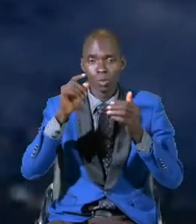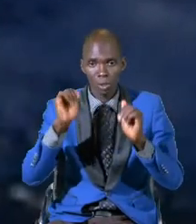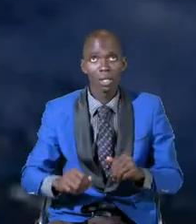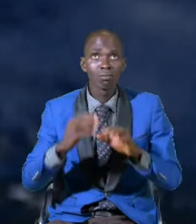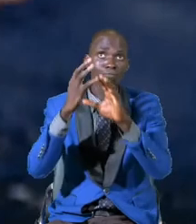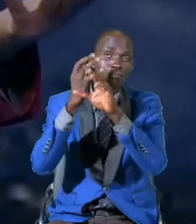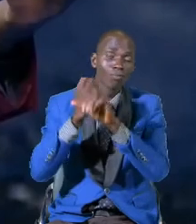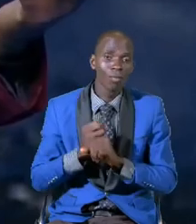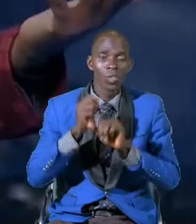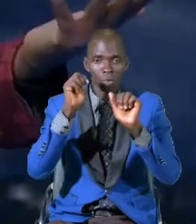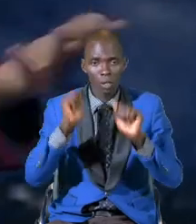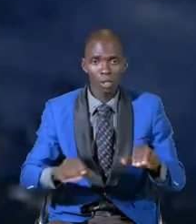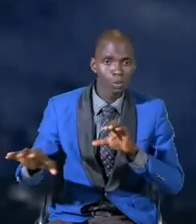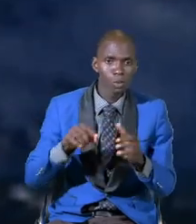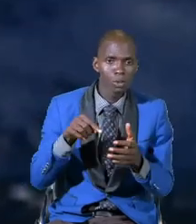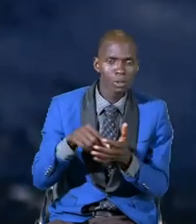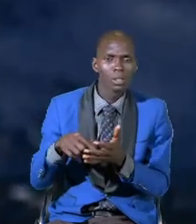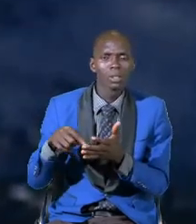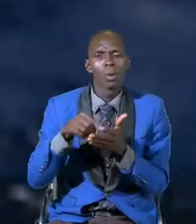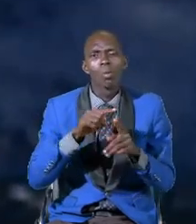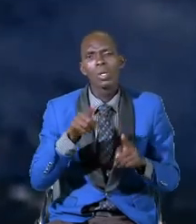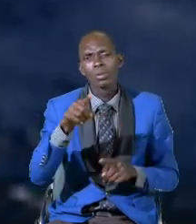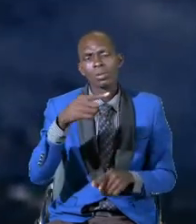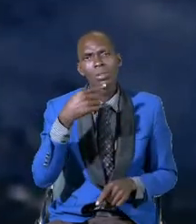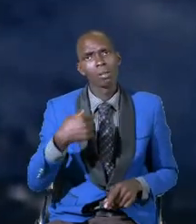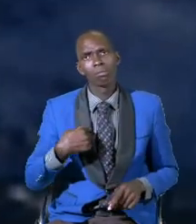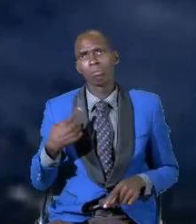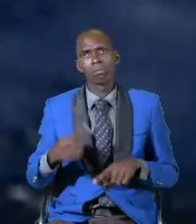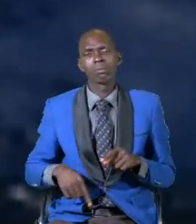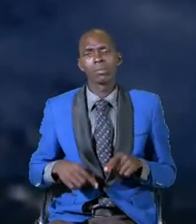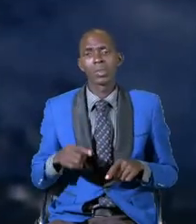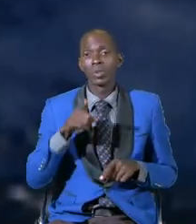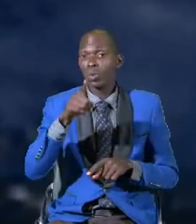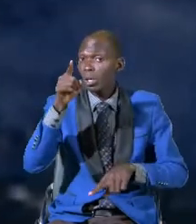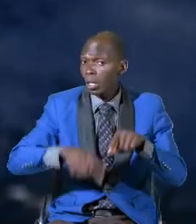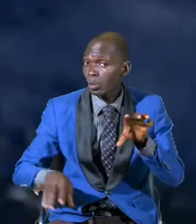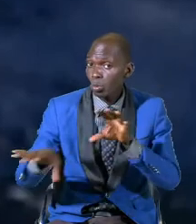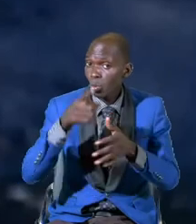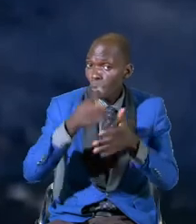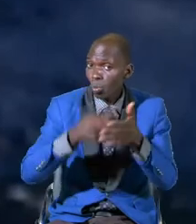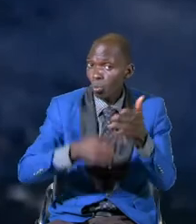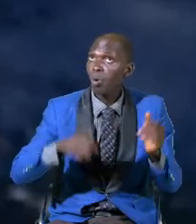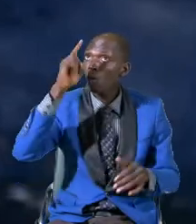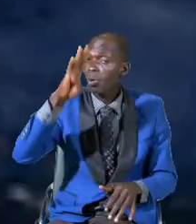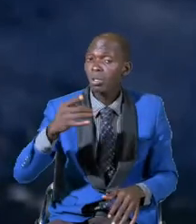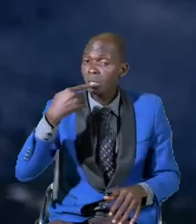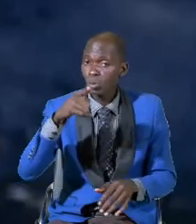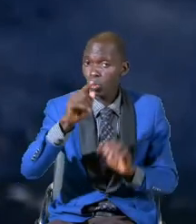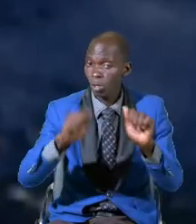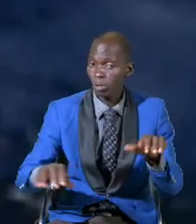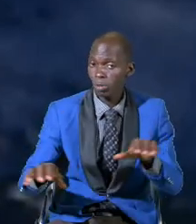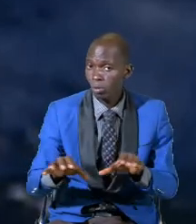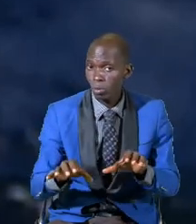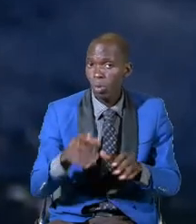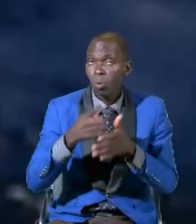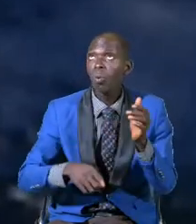you can do this, and you say you cannot do what God says you can do, what God has prepared you for that